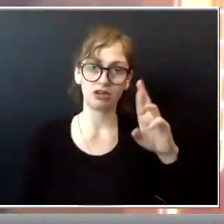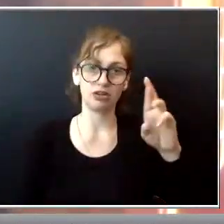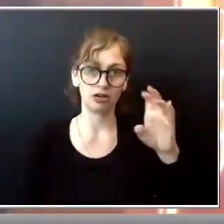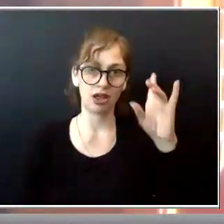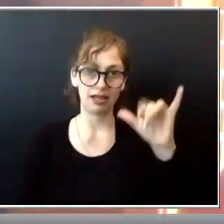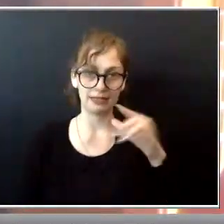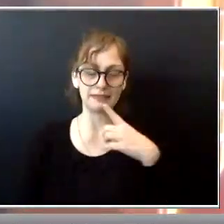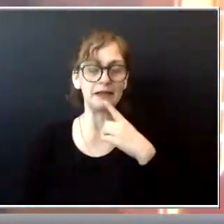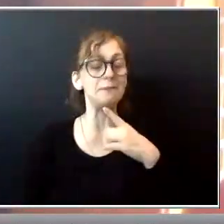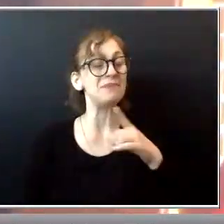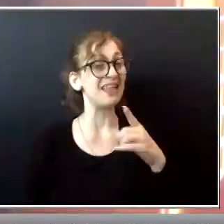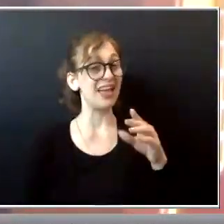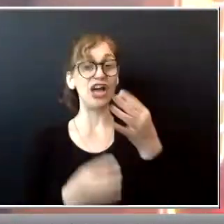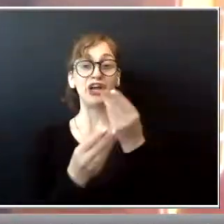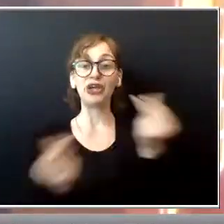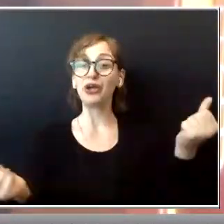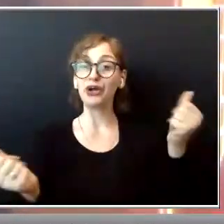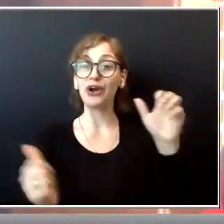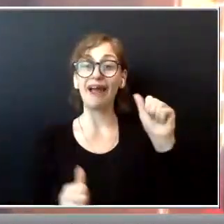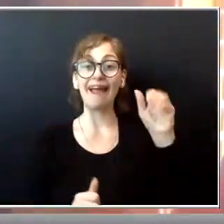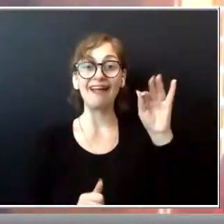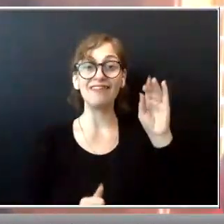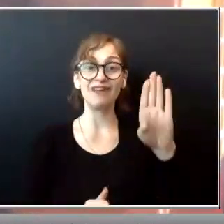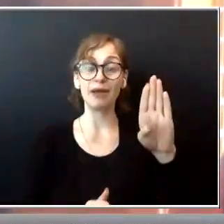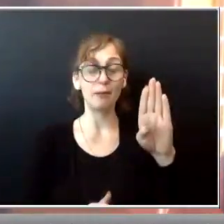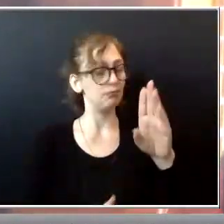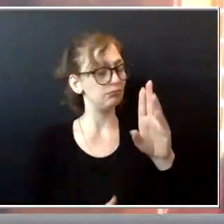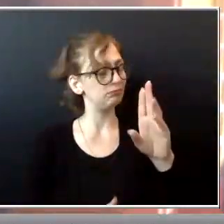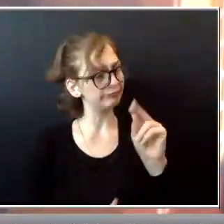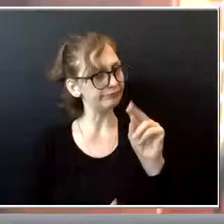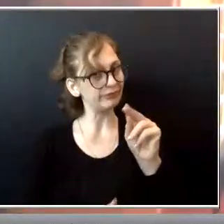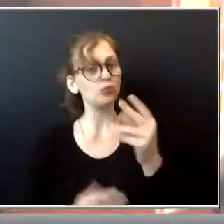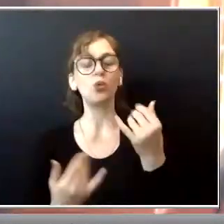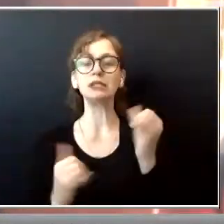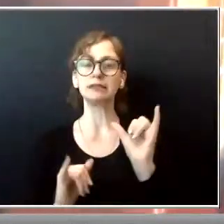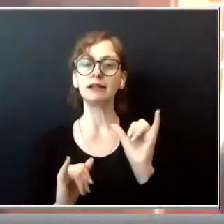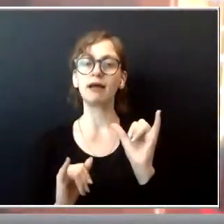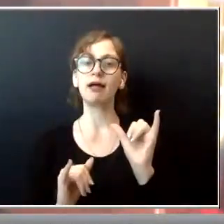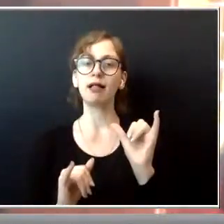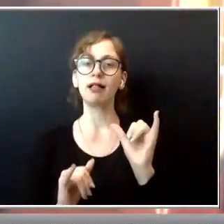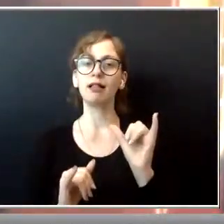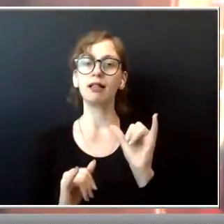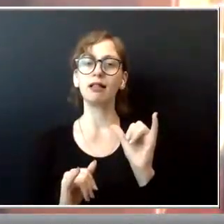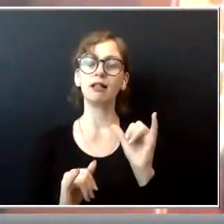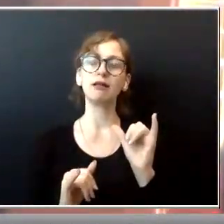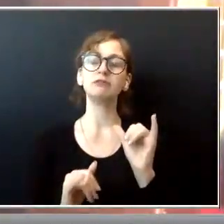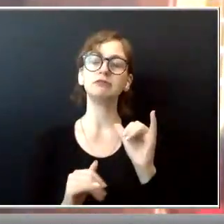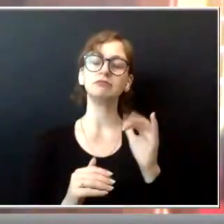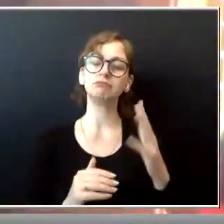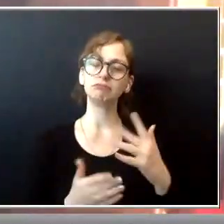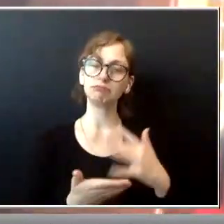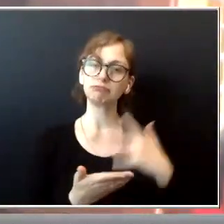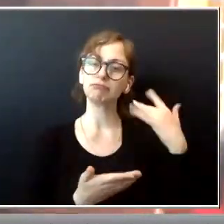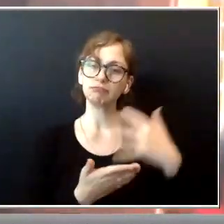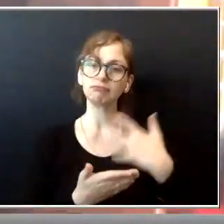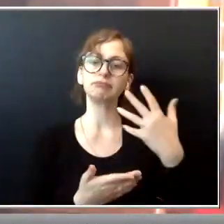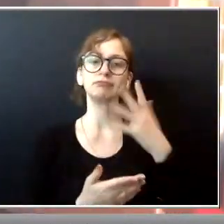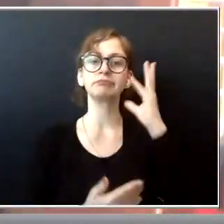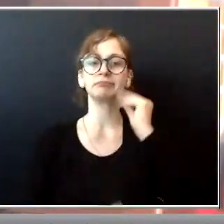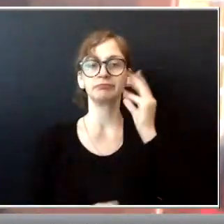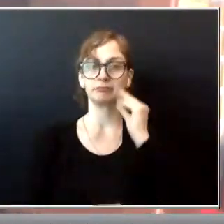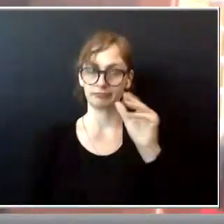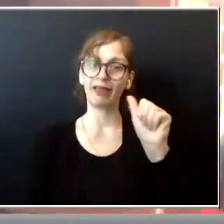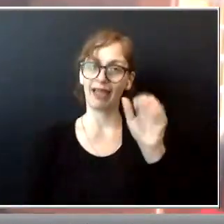cure AFib completely, so I still have occasional periods of AFib, but